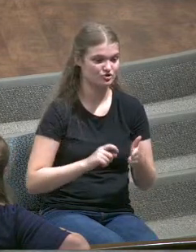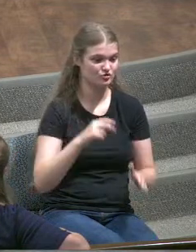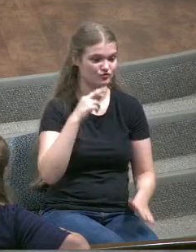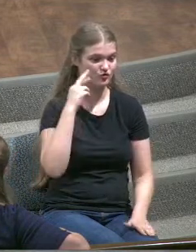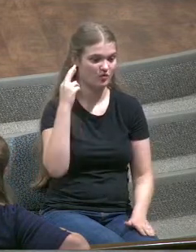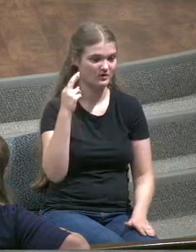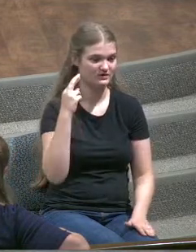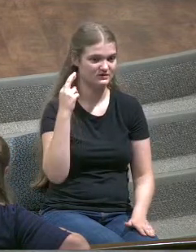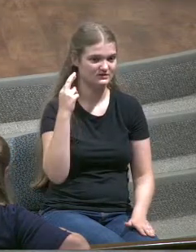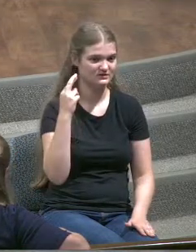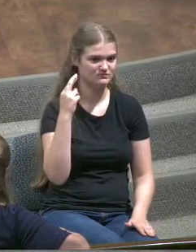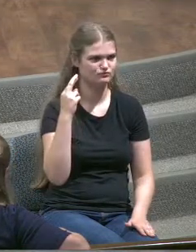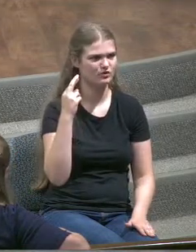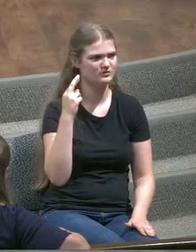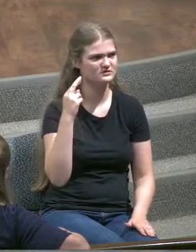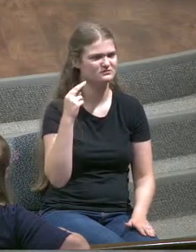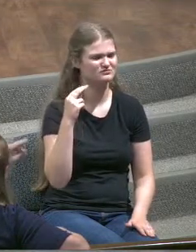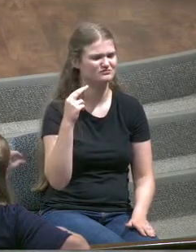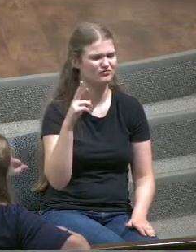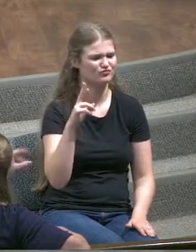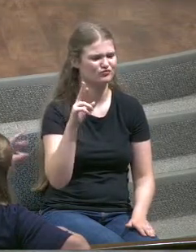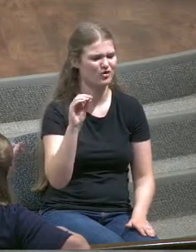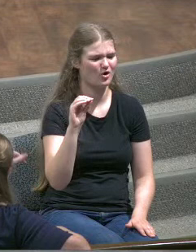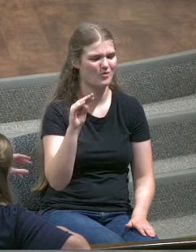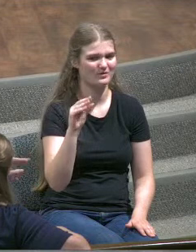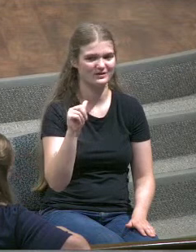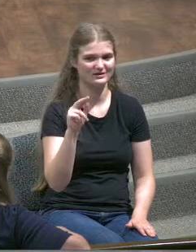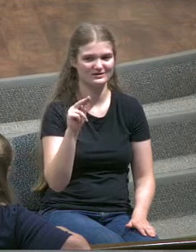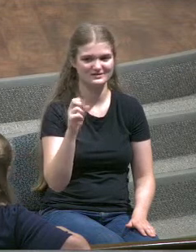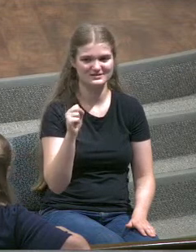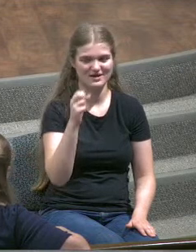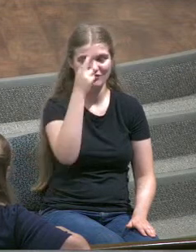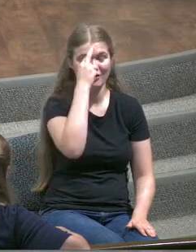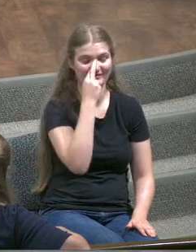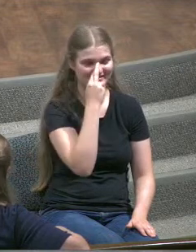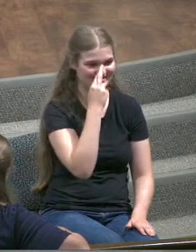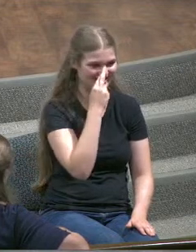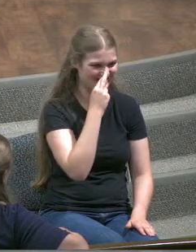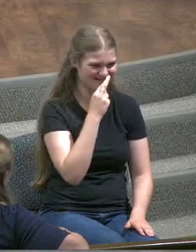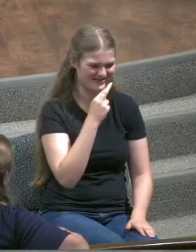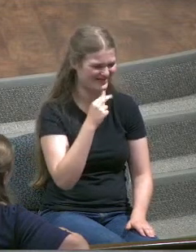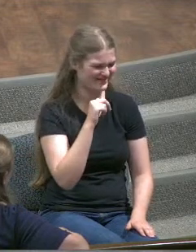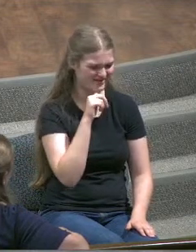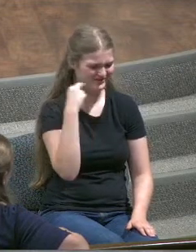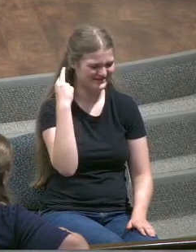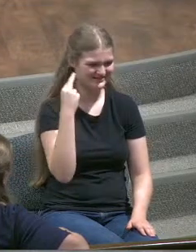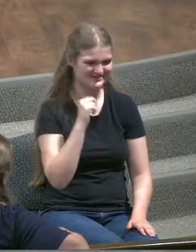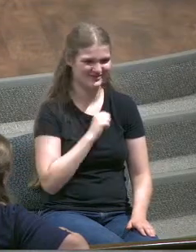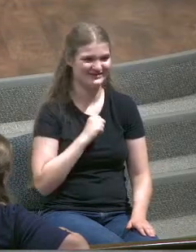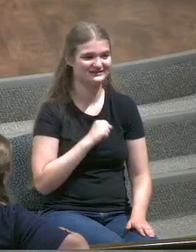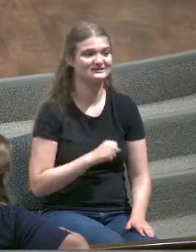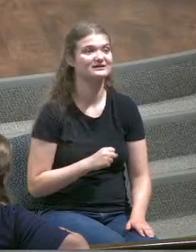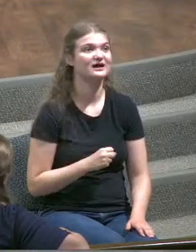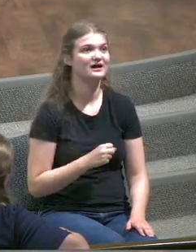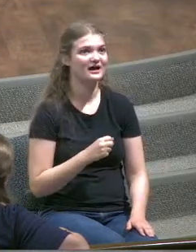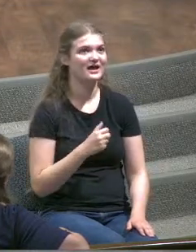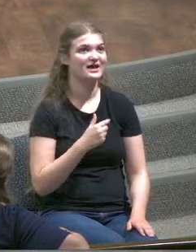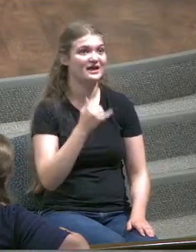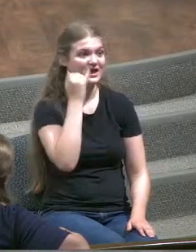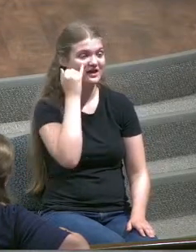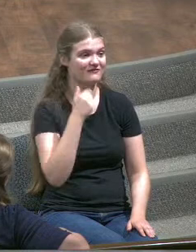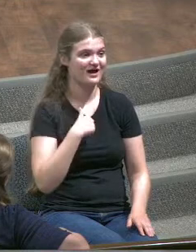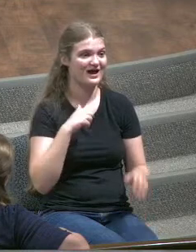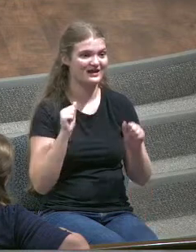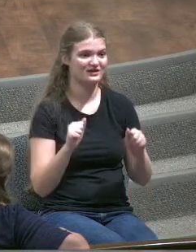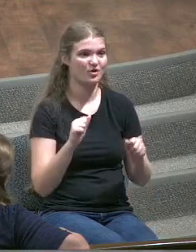pay me to just camp out and just teach that class, just Romans, over and over and over again, I'd be happy to do that the rest of my life. I love it so